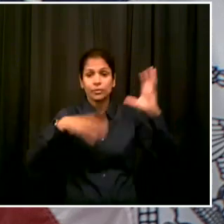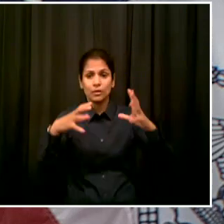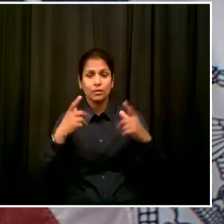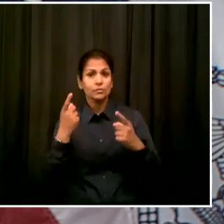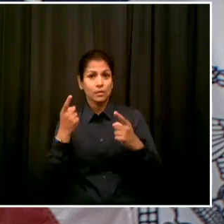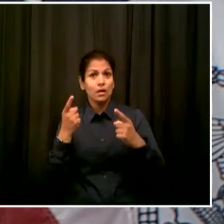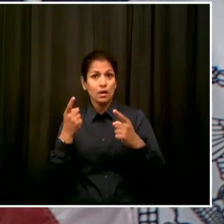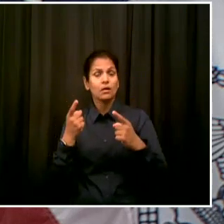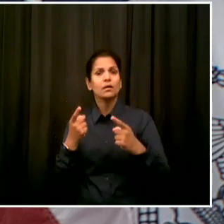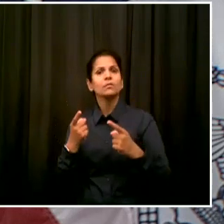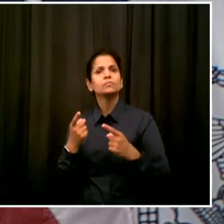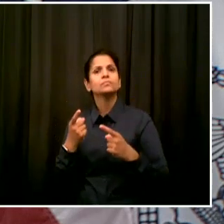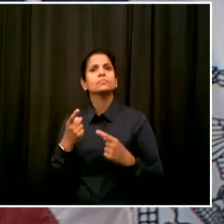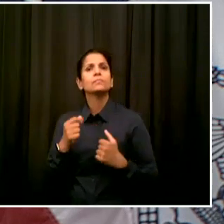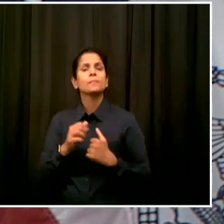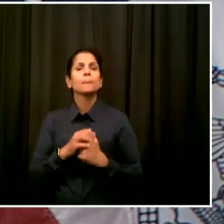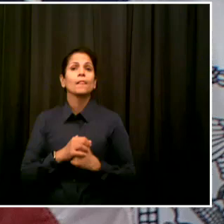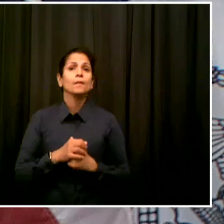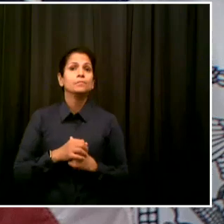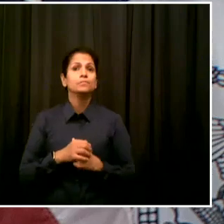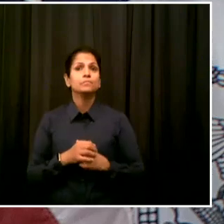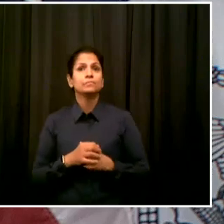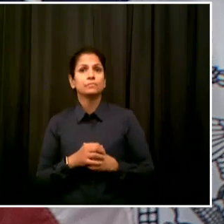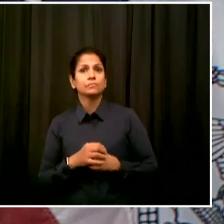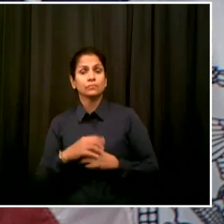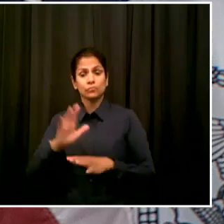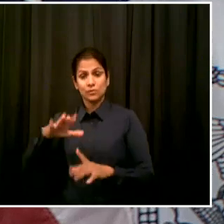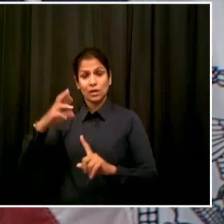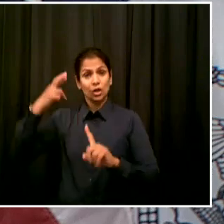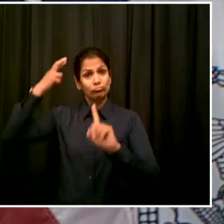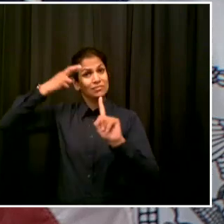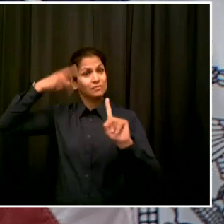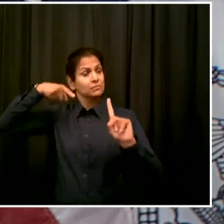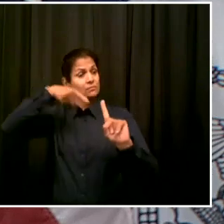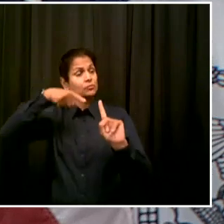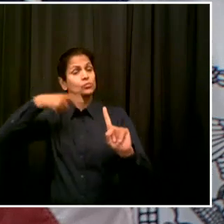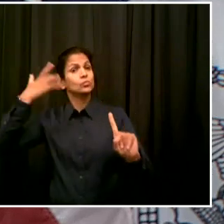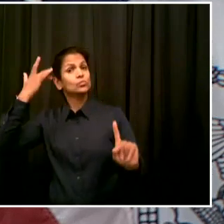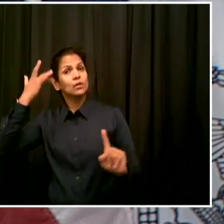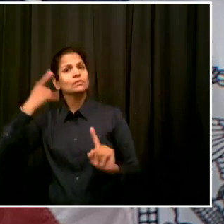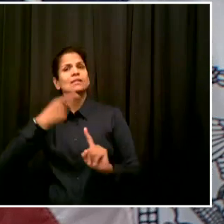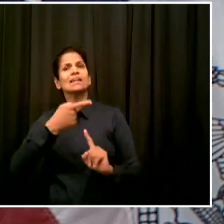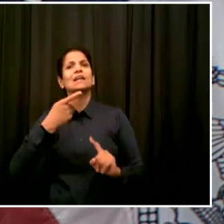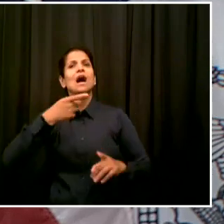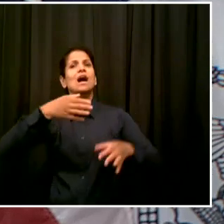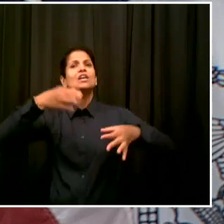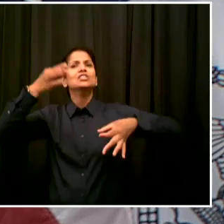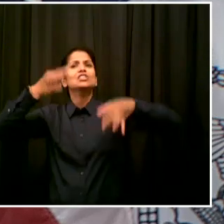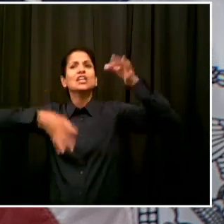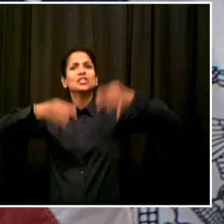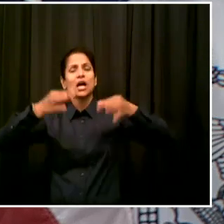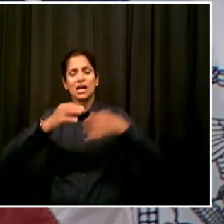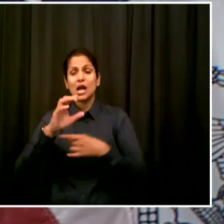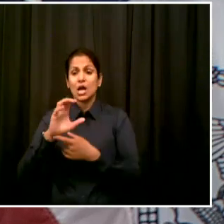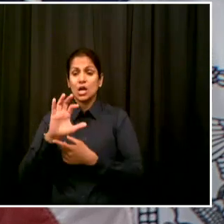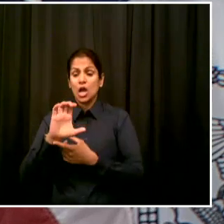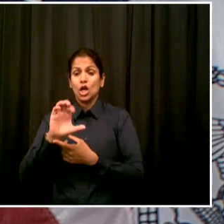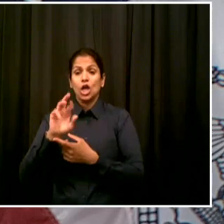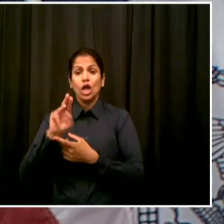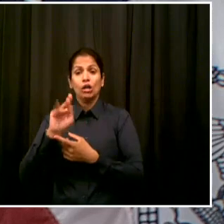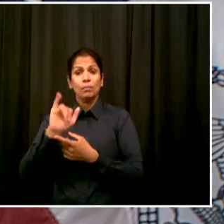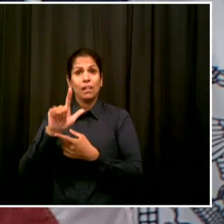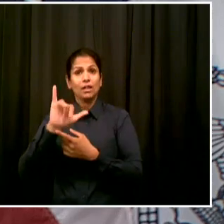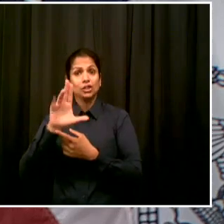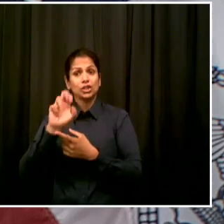reality is that the absence of a functioning criminal justice system, the fact that the courts are not functioning anywhere near what they